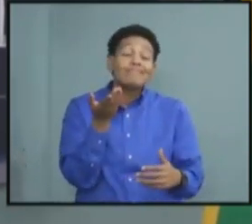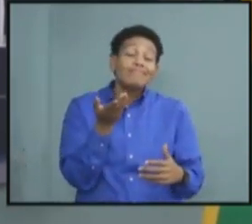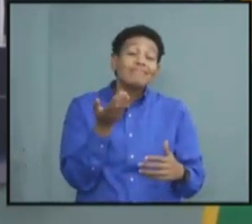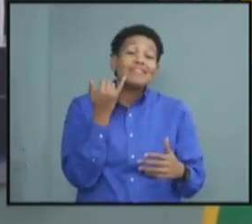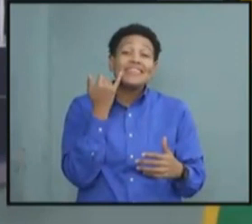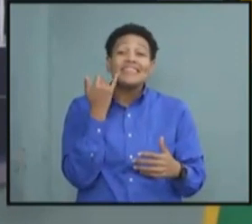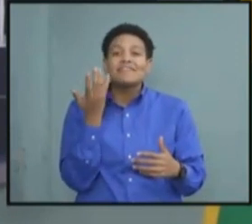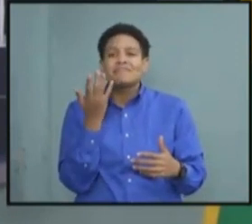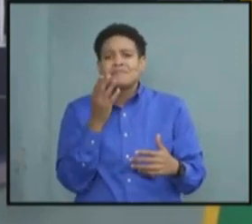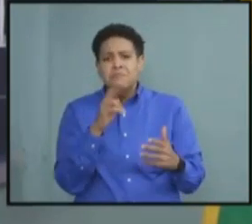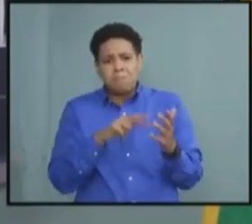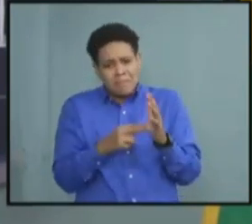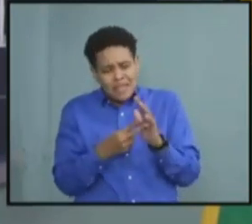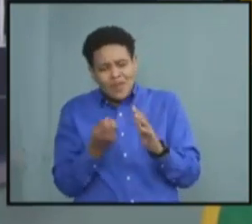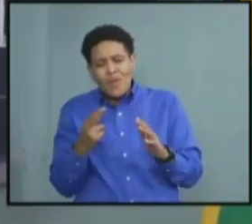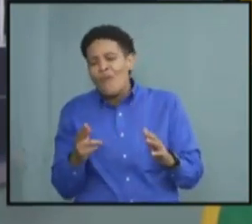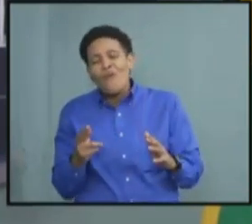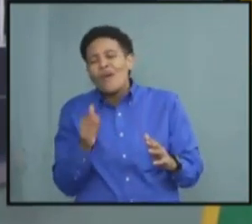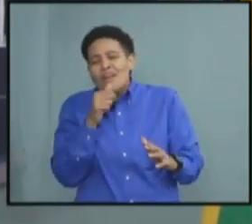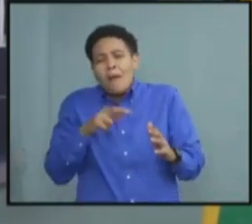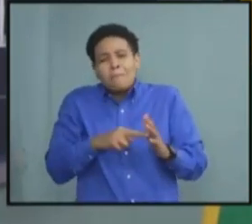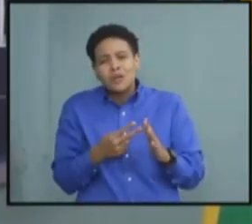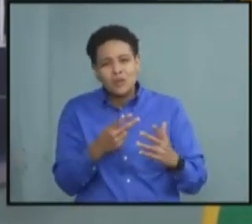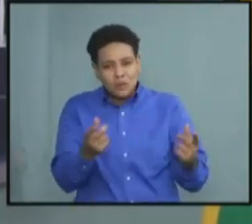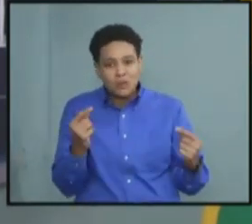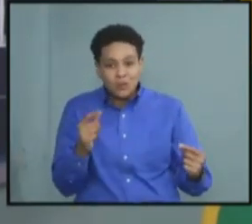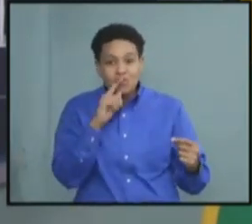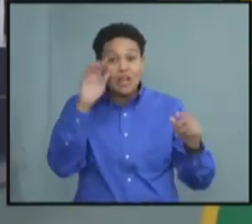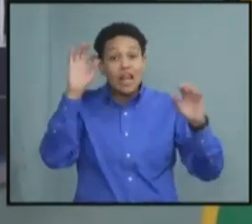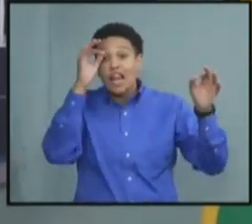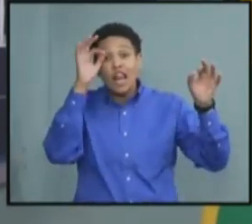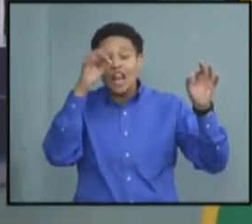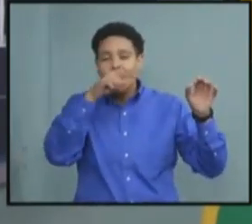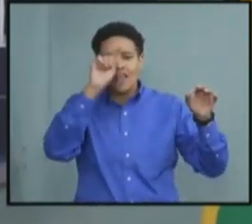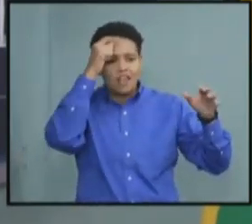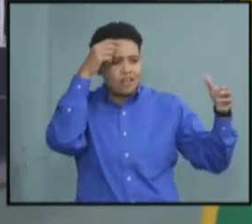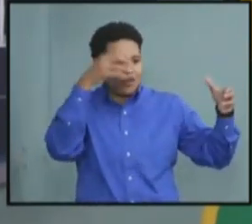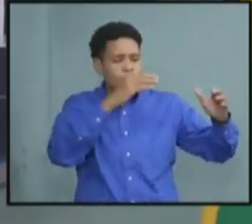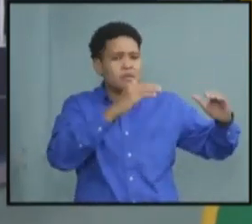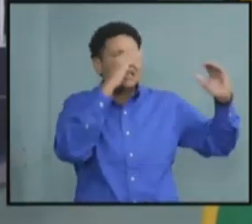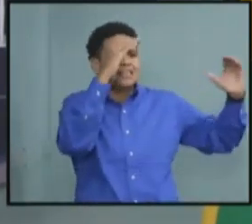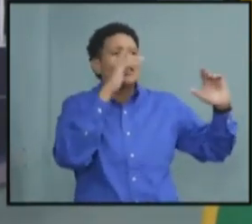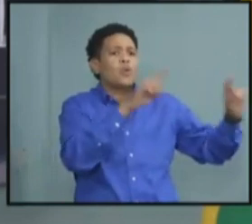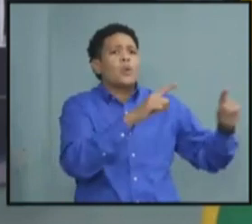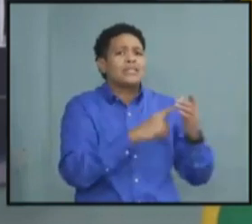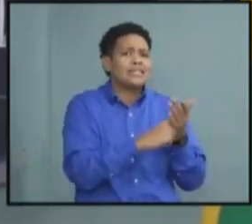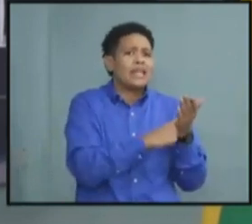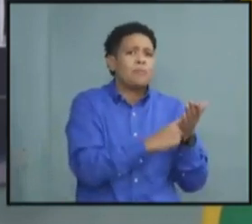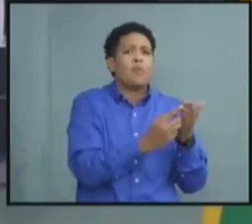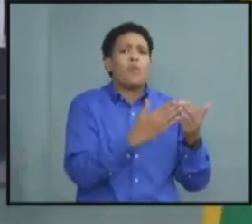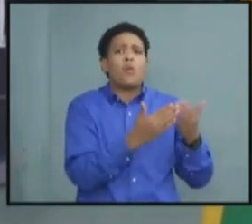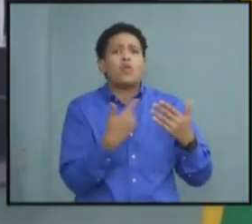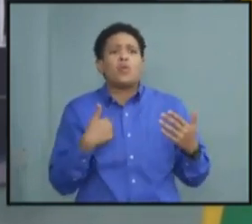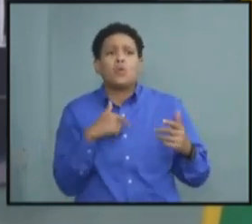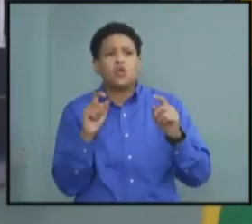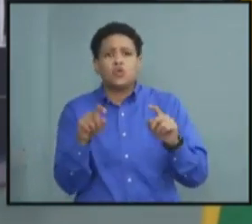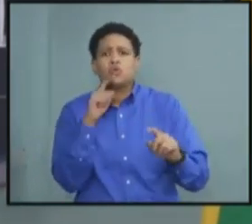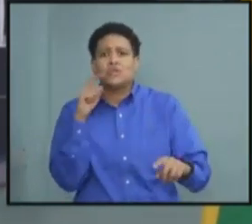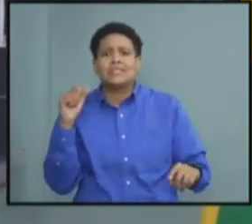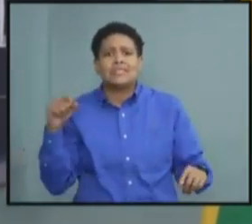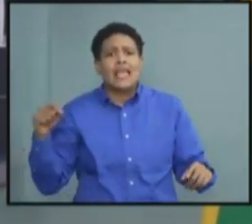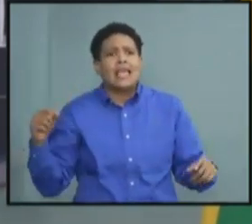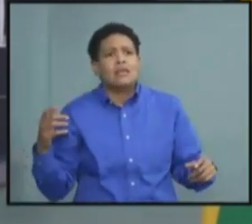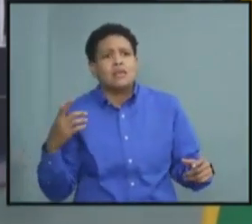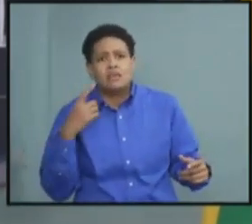otherwise, is to distract the attention of the cabinet to go into deliberations as to whether we should say what